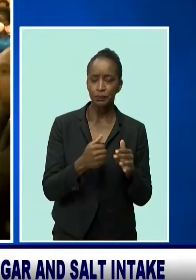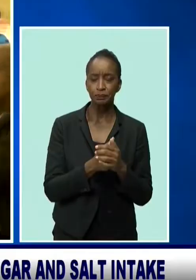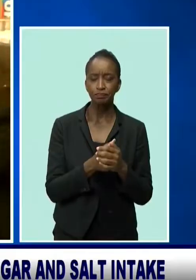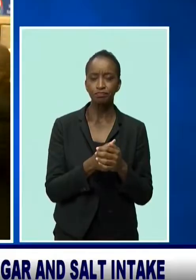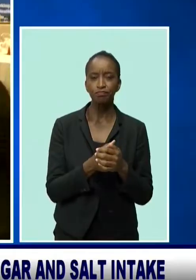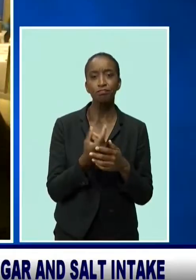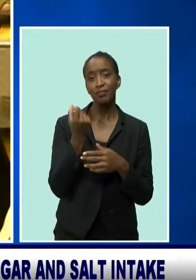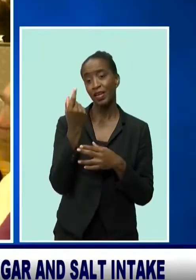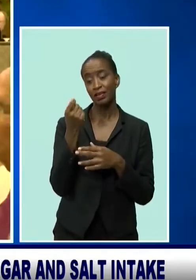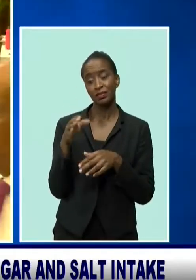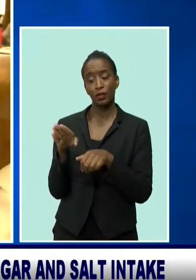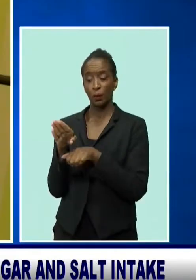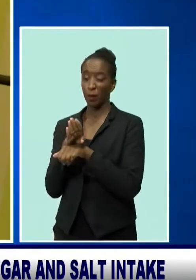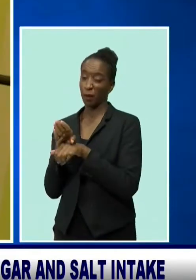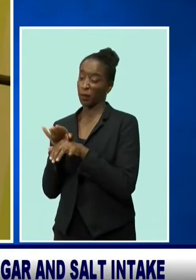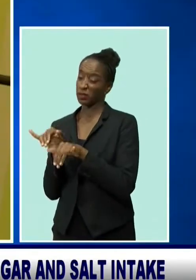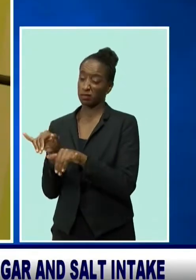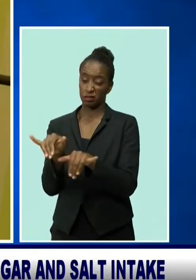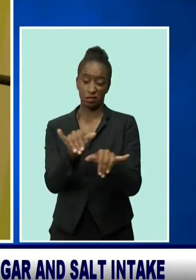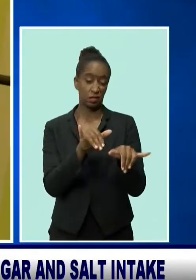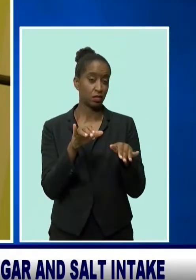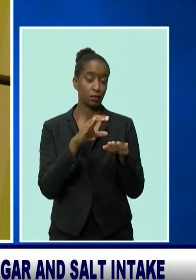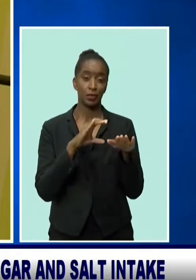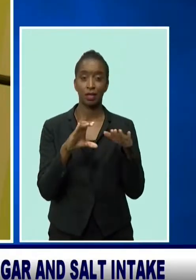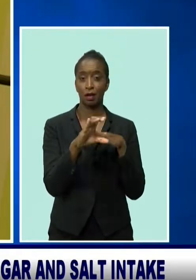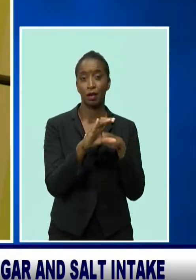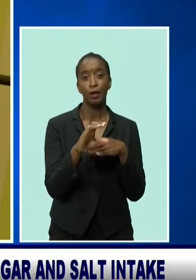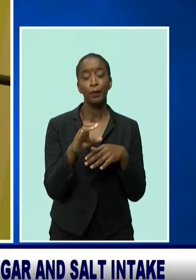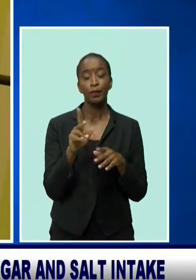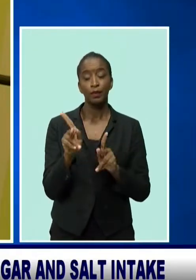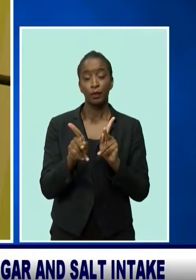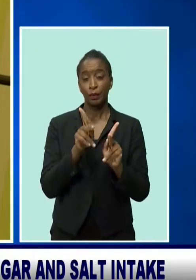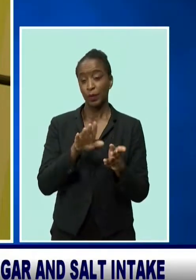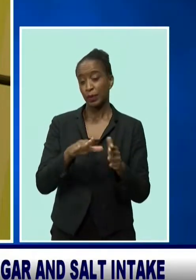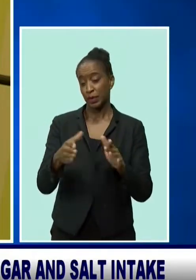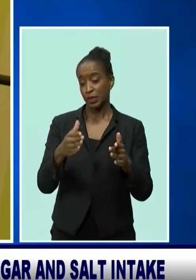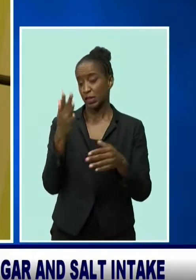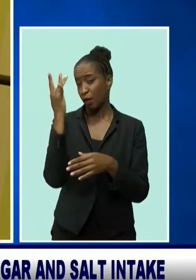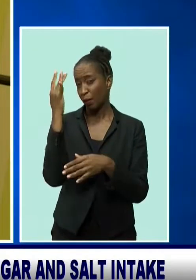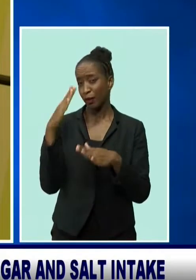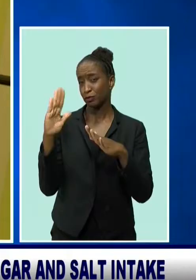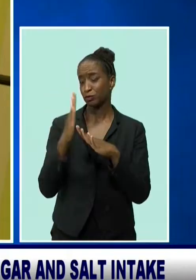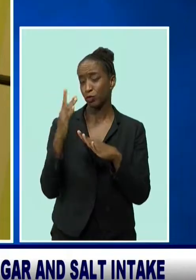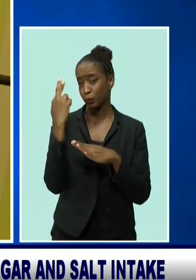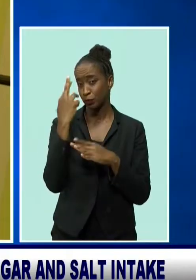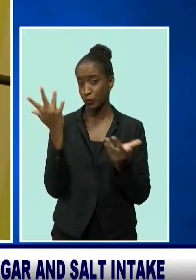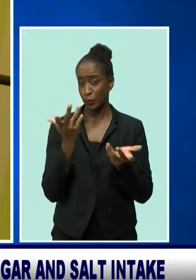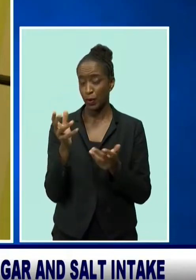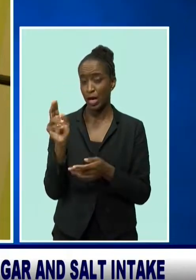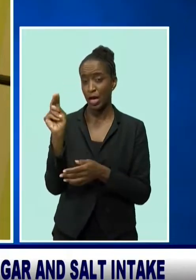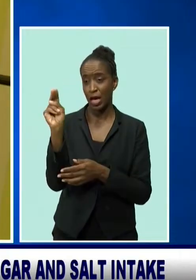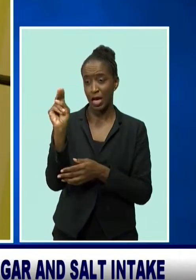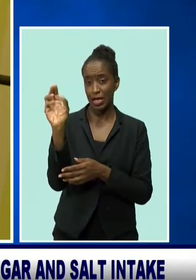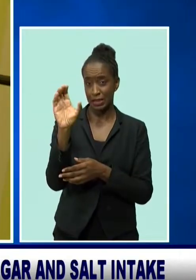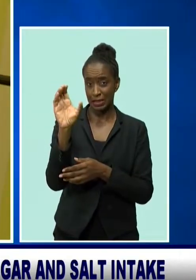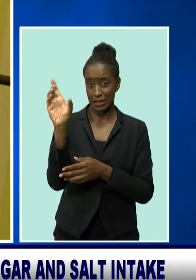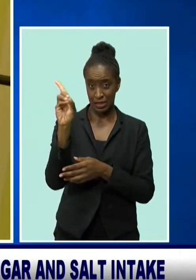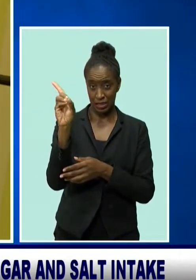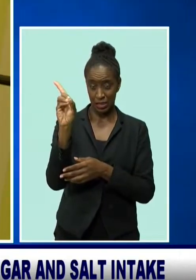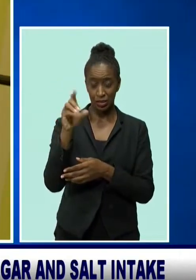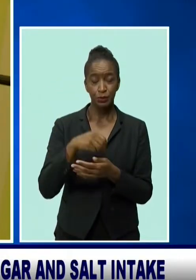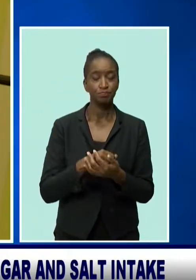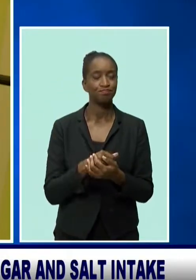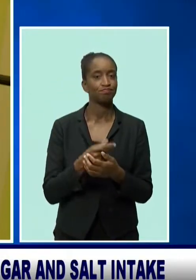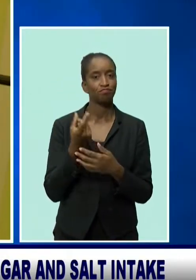is like the rest of the Caribbean, where NCDs are the leading causes of death. It is very clear with these figures that